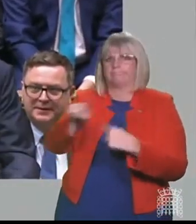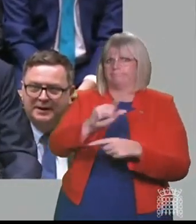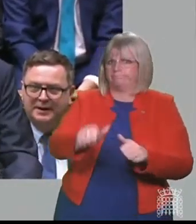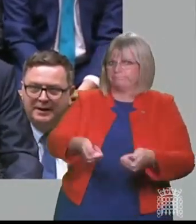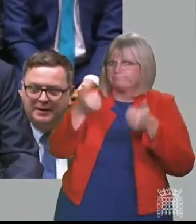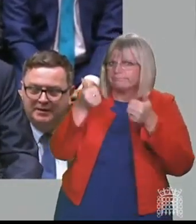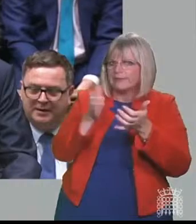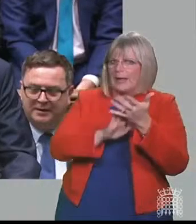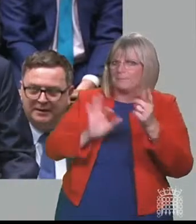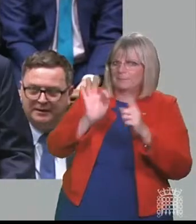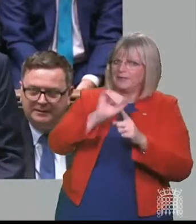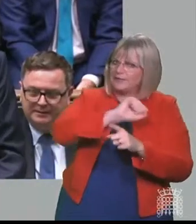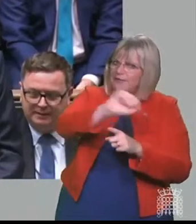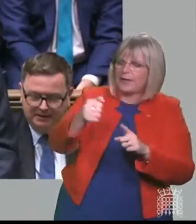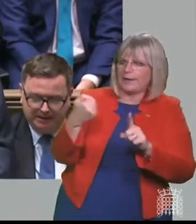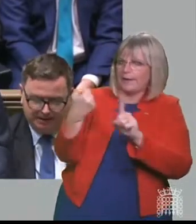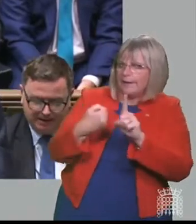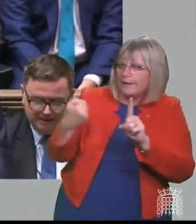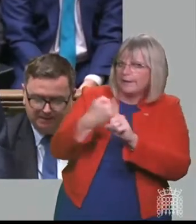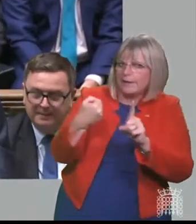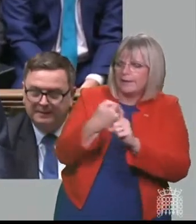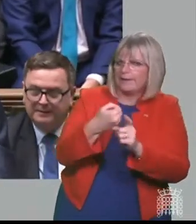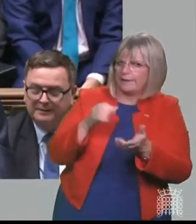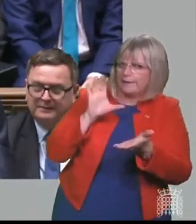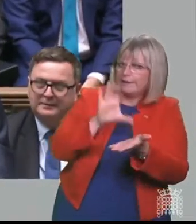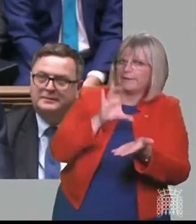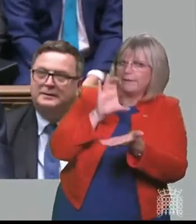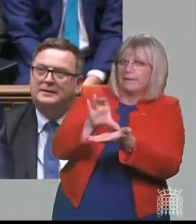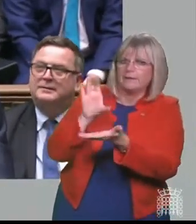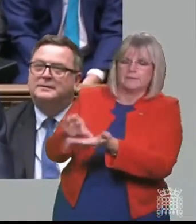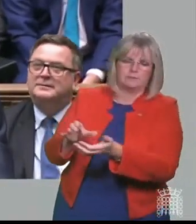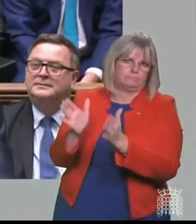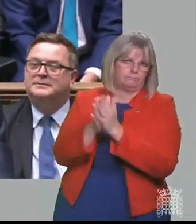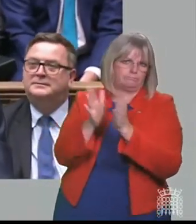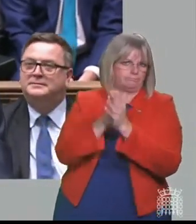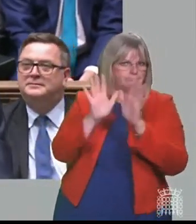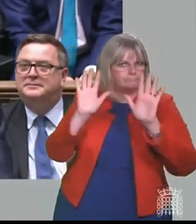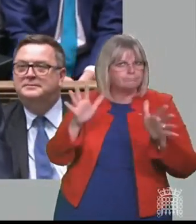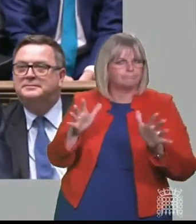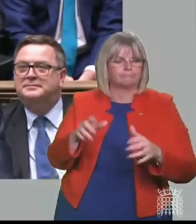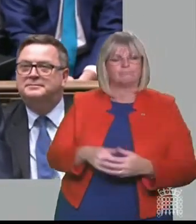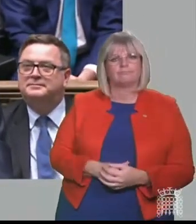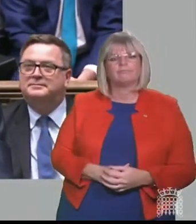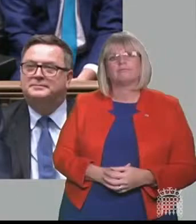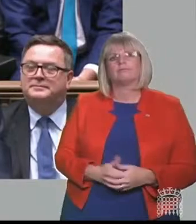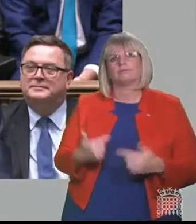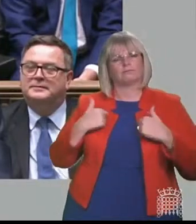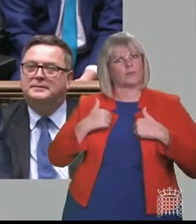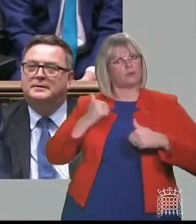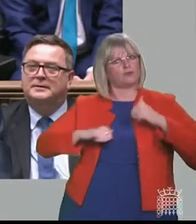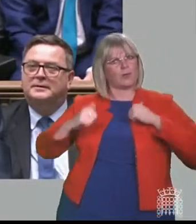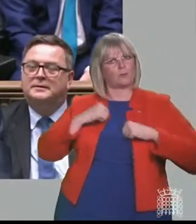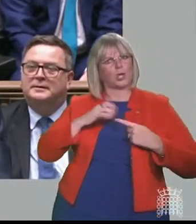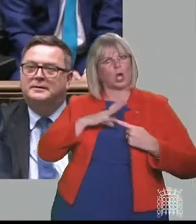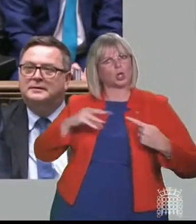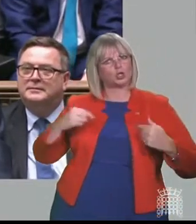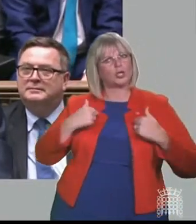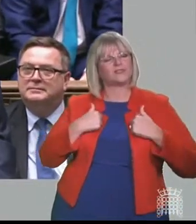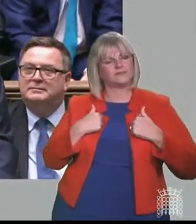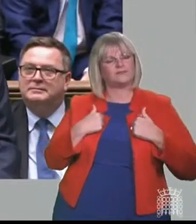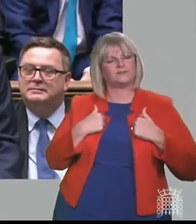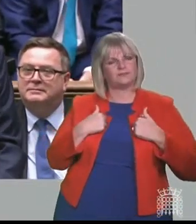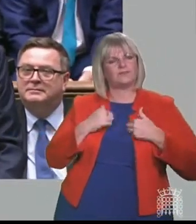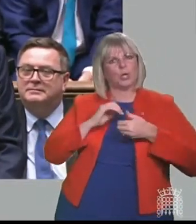as their champions. And because we are proudly the Conservative and Unionist